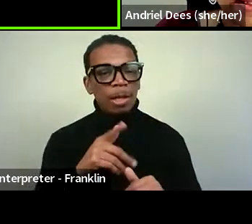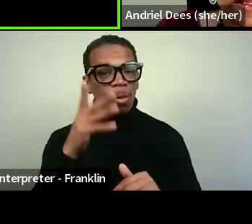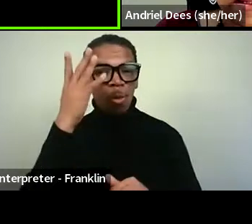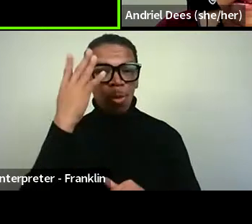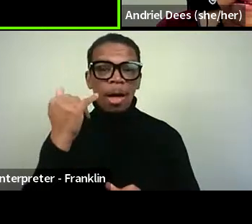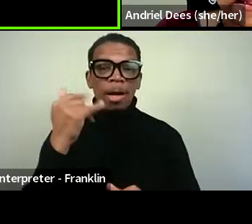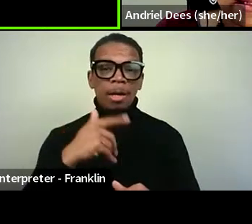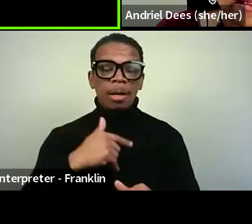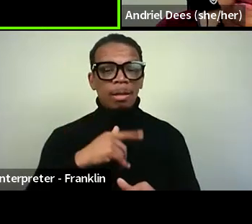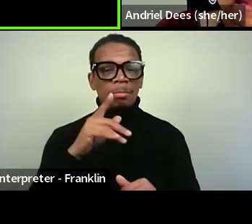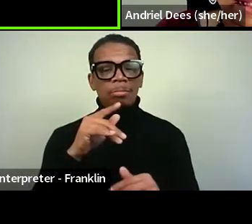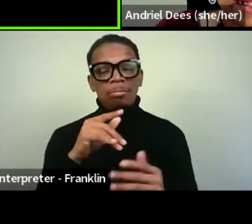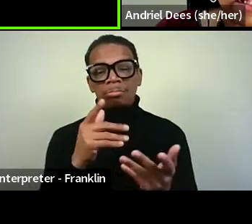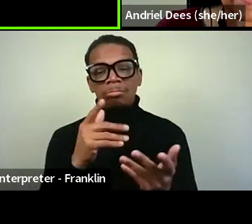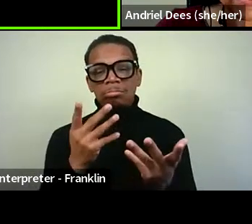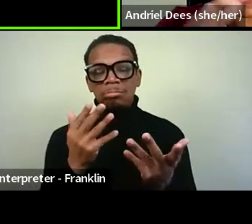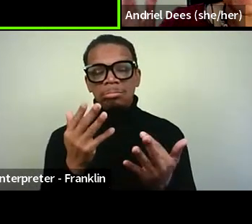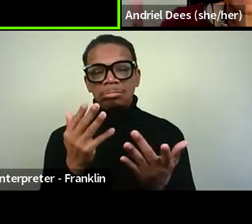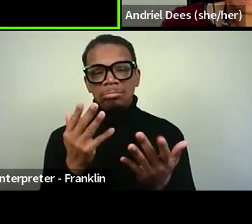why these